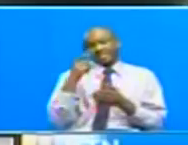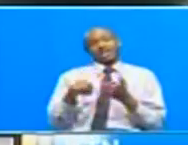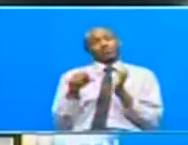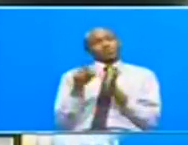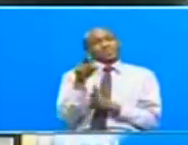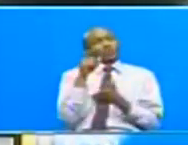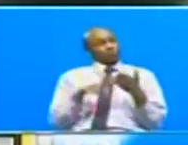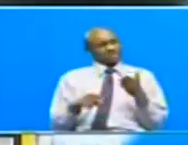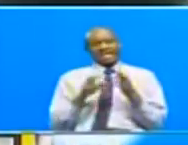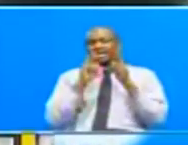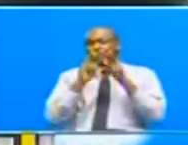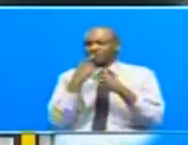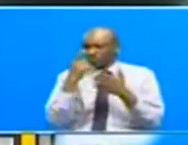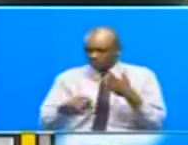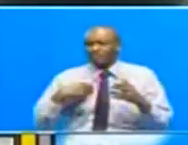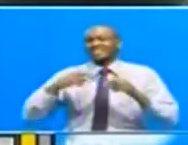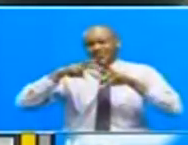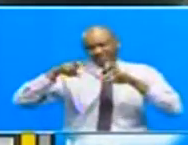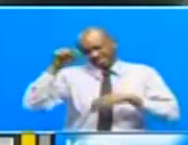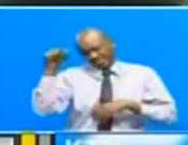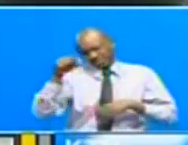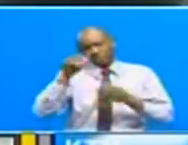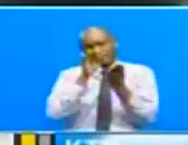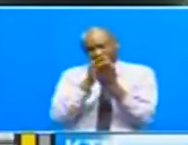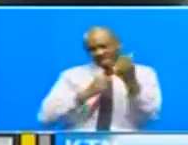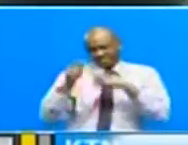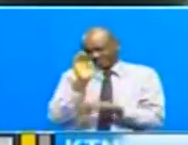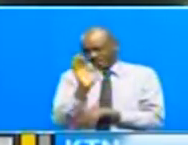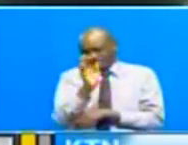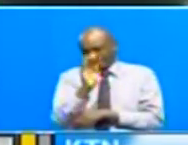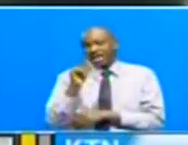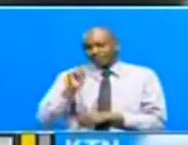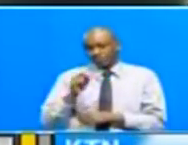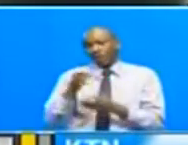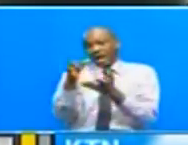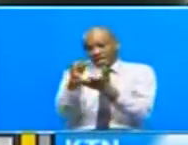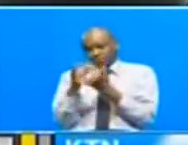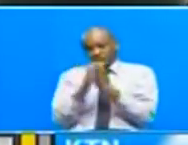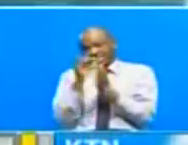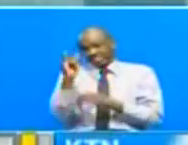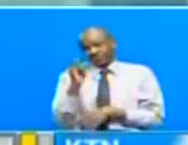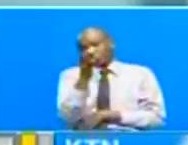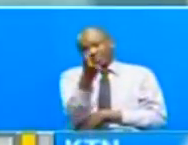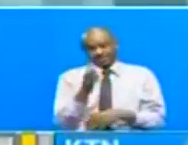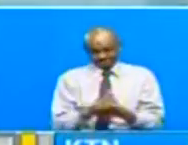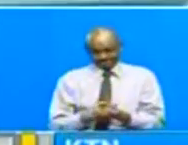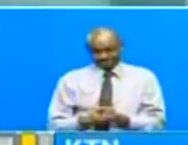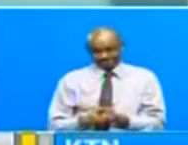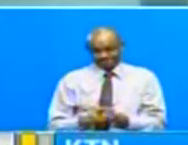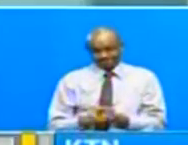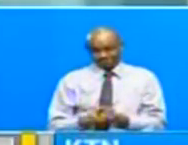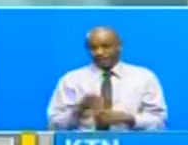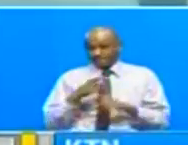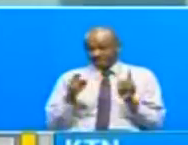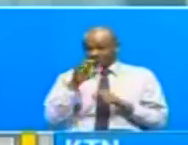controversy with reports that it called for an investigation into the bank's activities and accounts held by individuals in the bank.